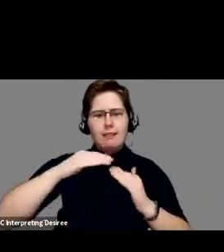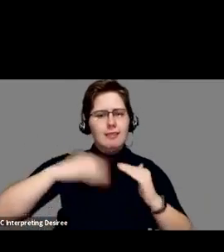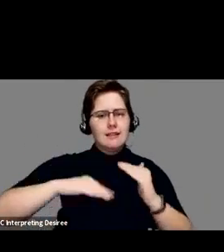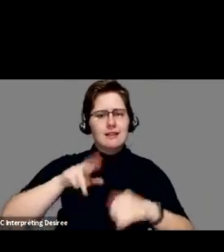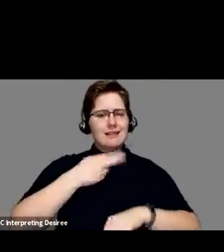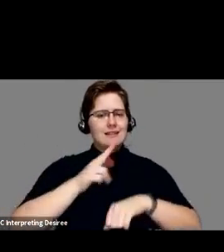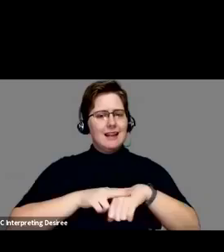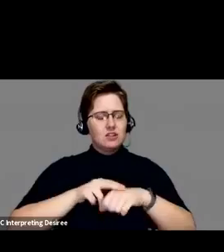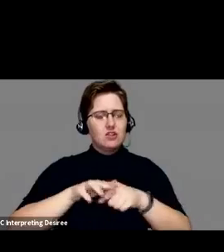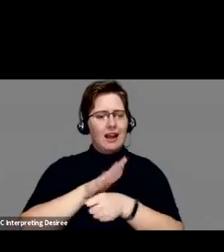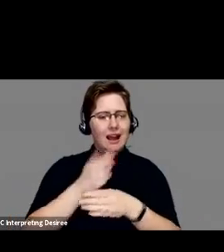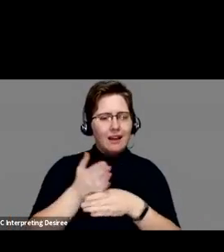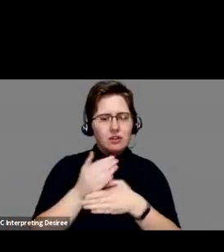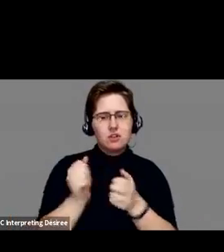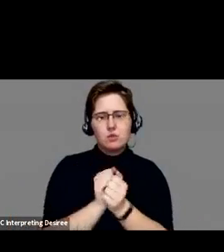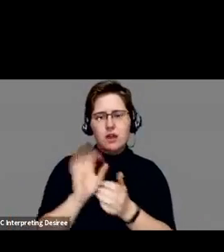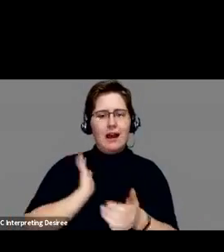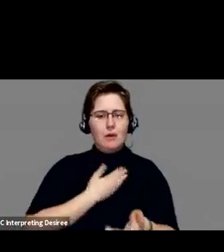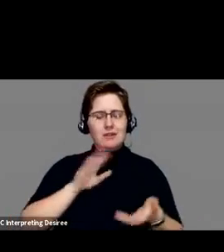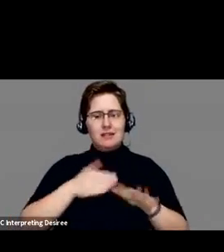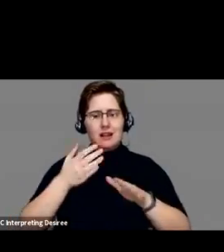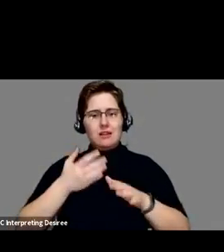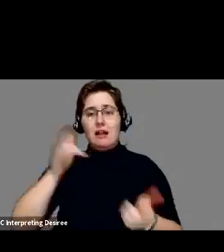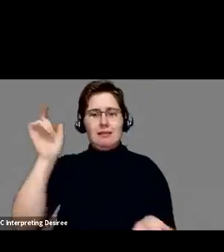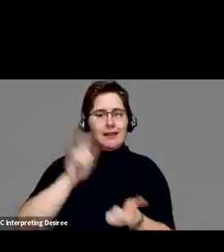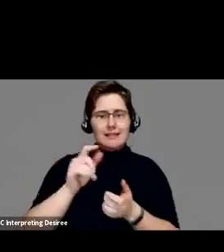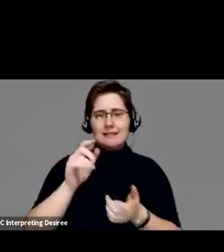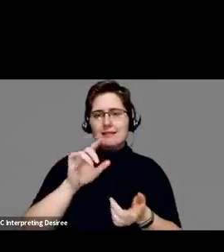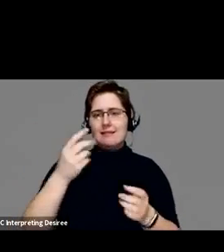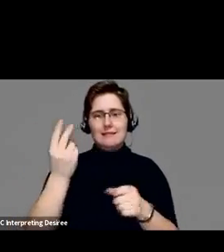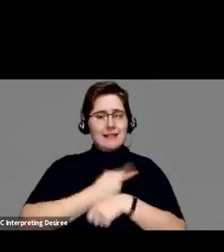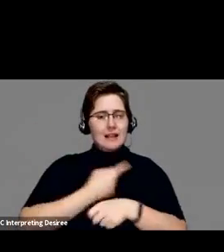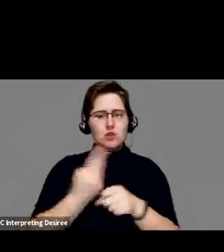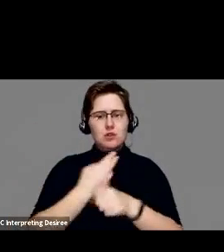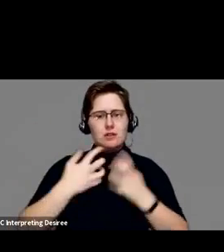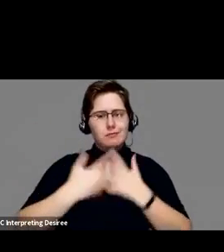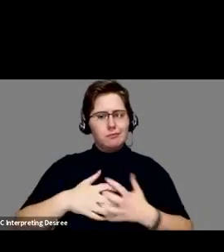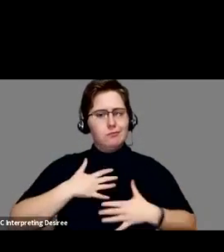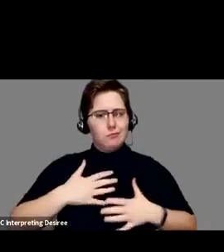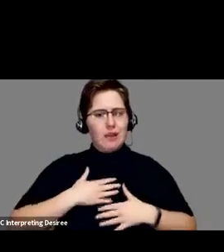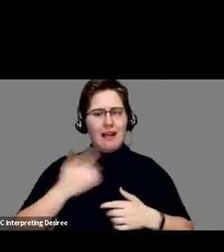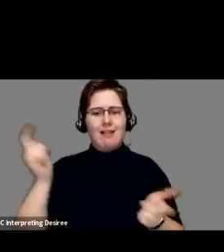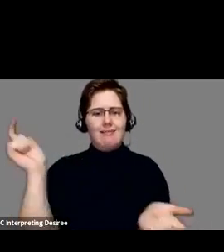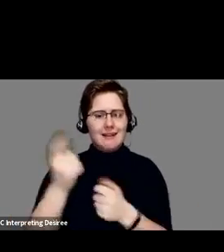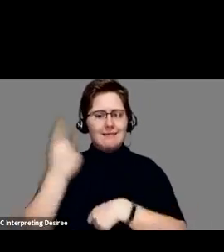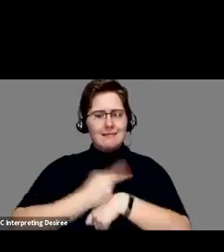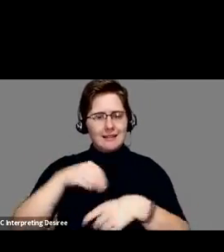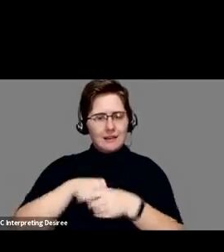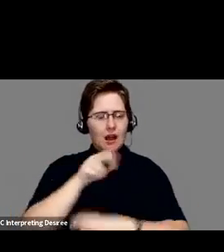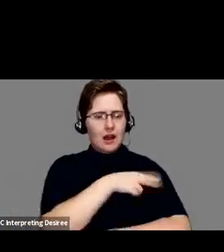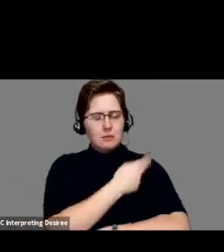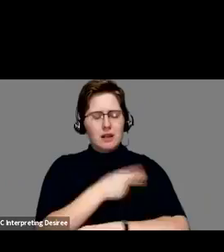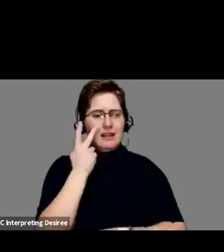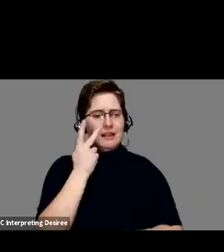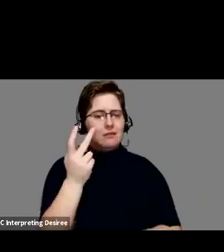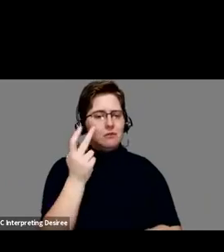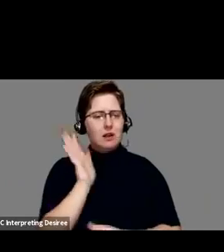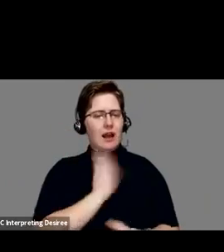averages in our mortality rates, lower days on ventilators, and lower days in the hospital total when you look at the